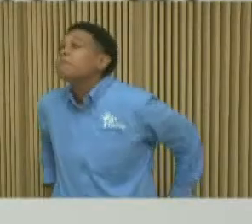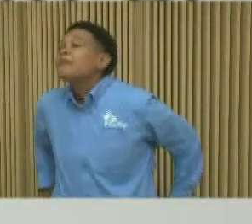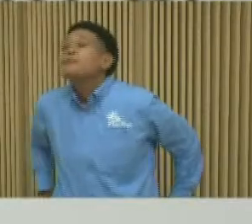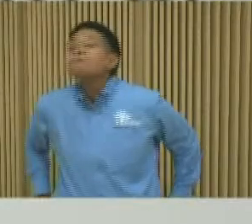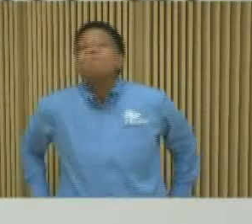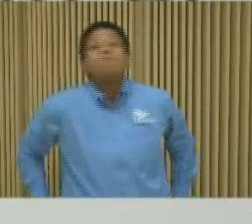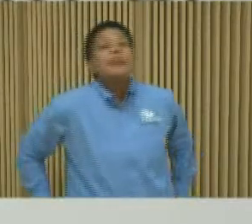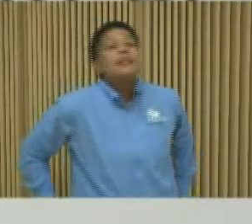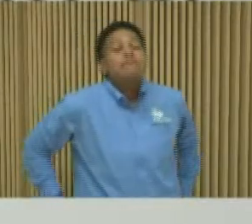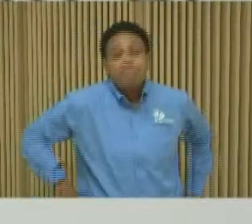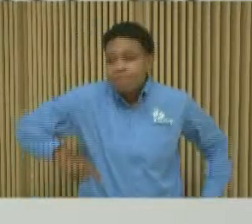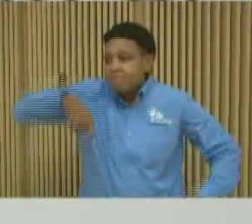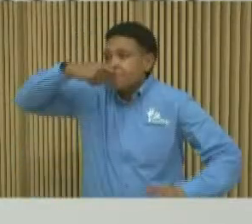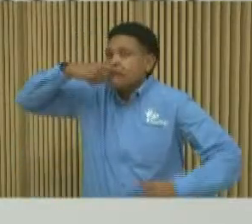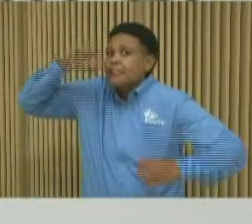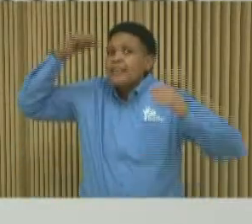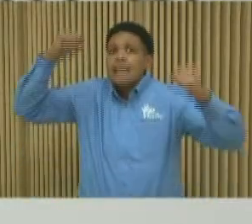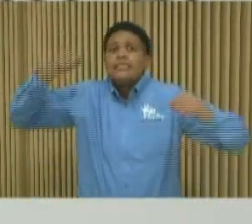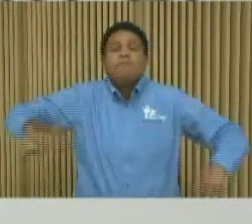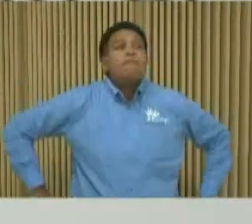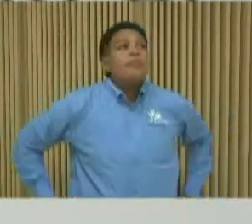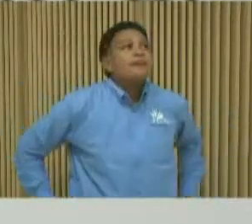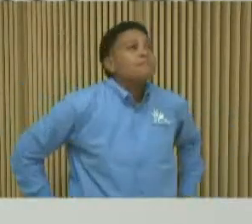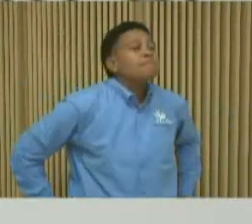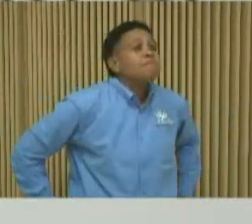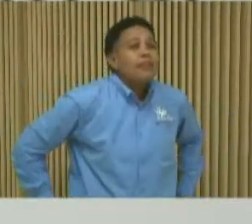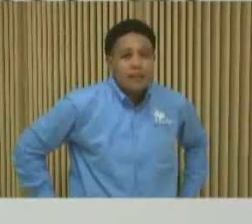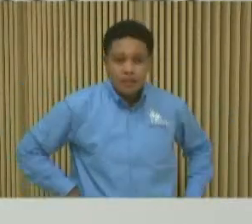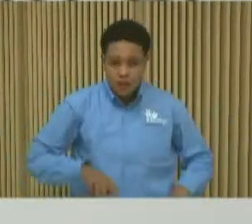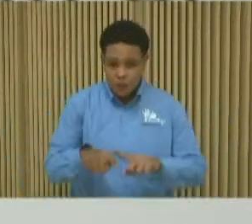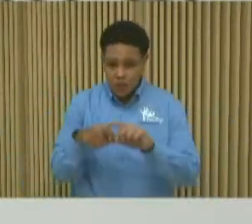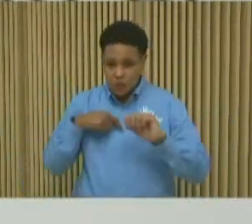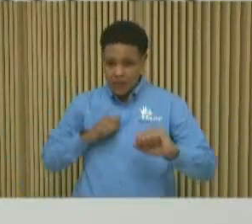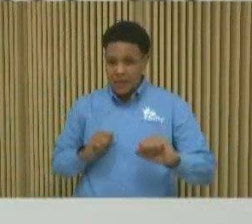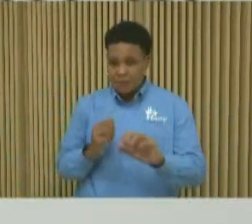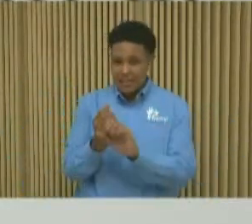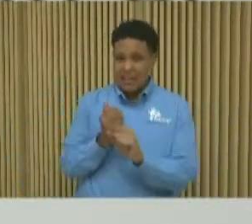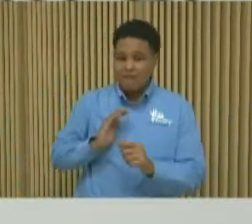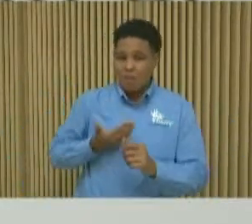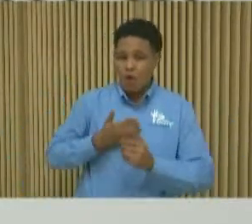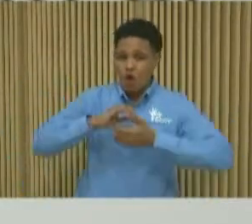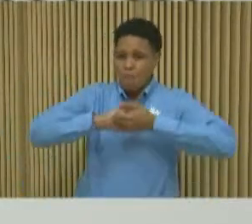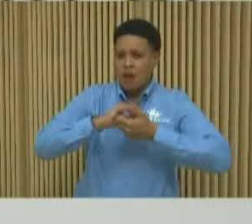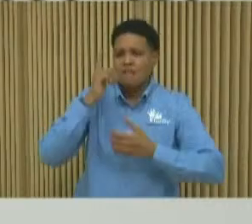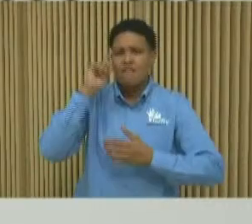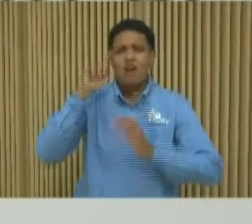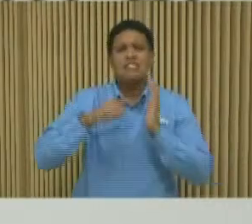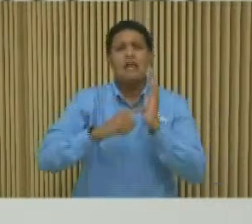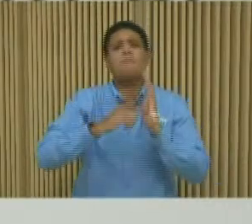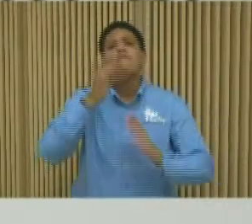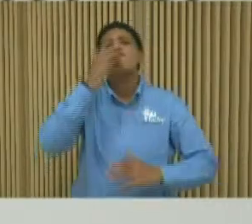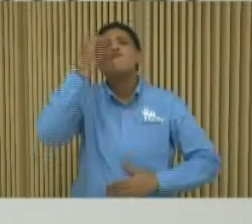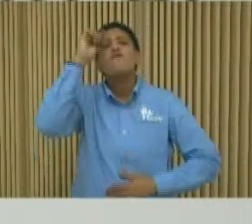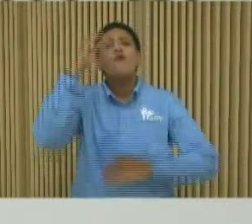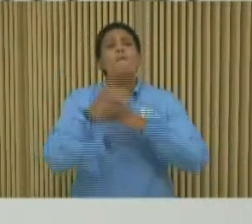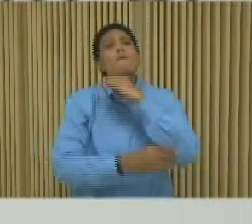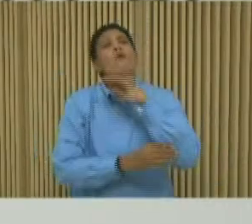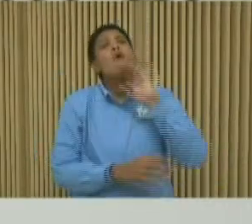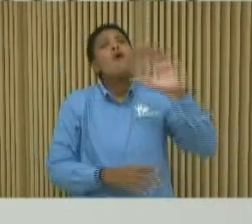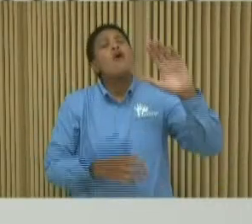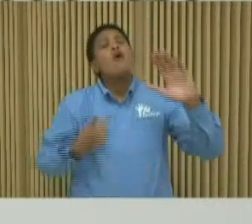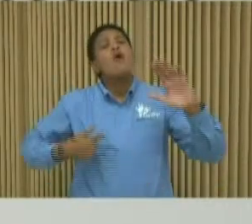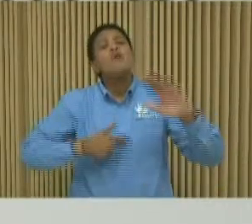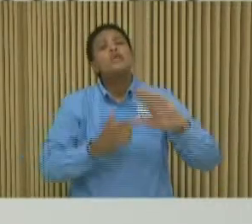for meals. And once we are able to get that from our partners, for example, of Food for the Poor, we